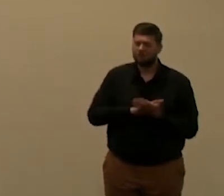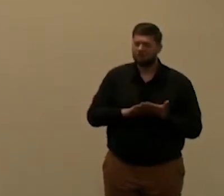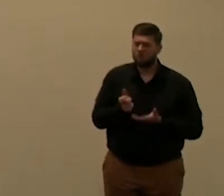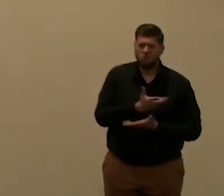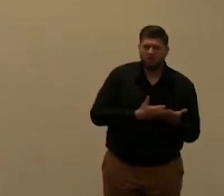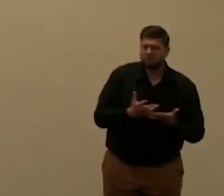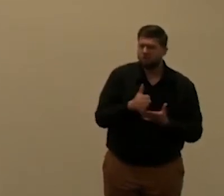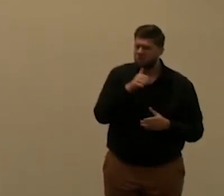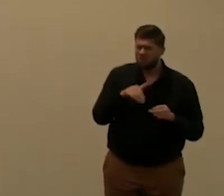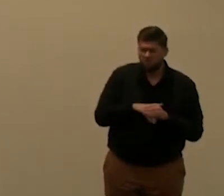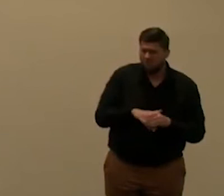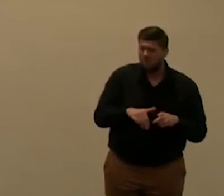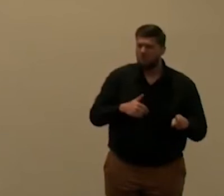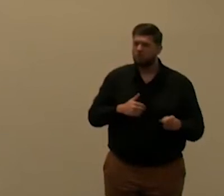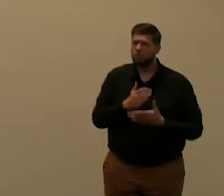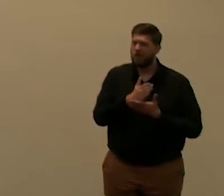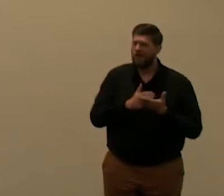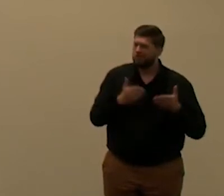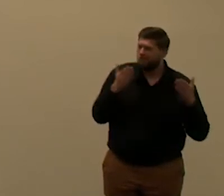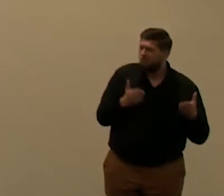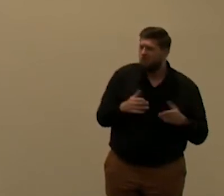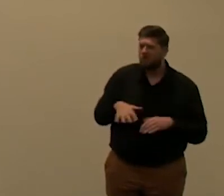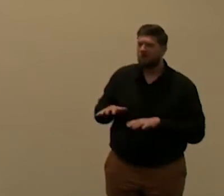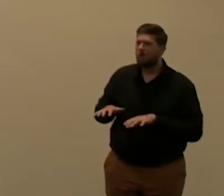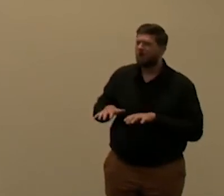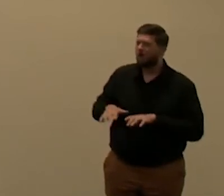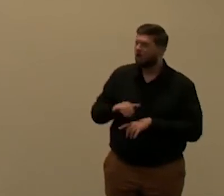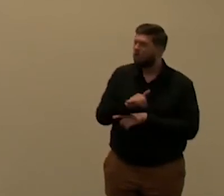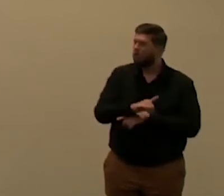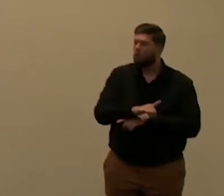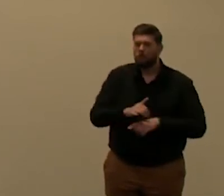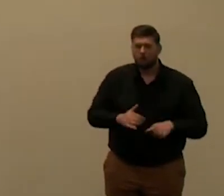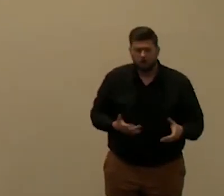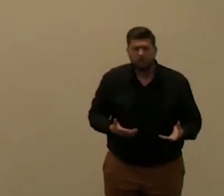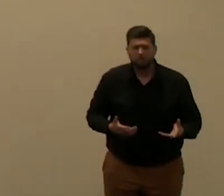and you might fail to know what needs to happen afterwards.